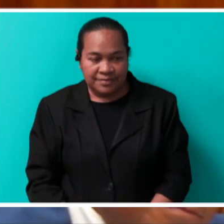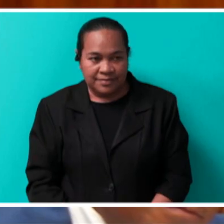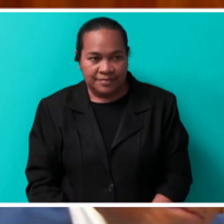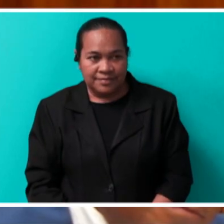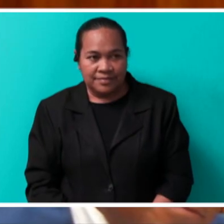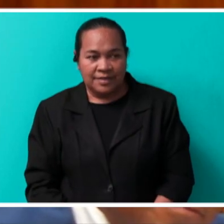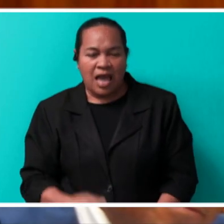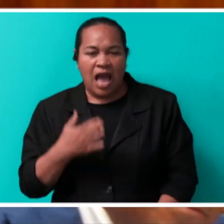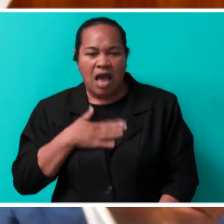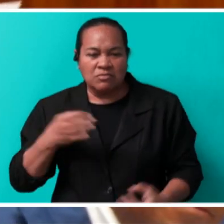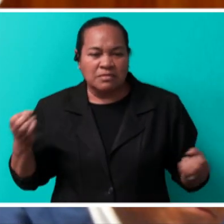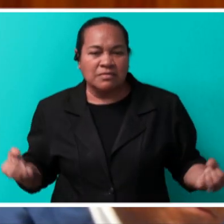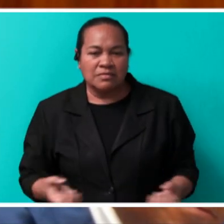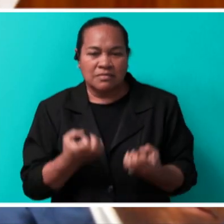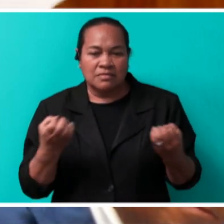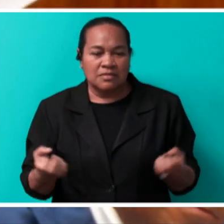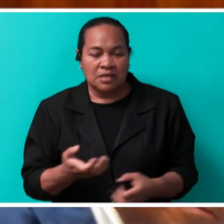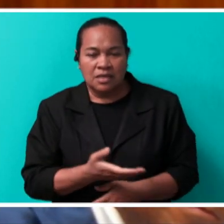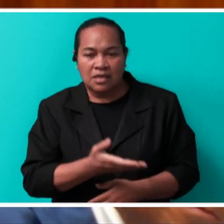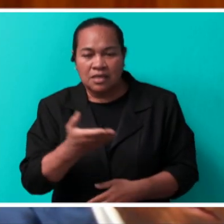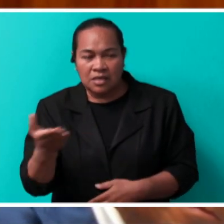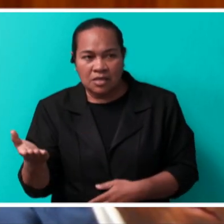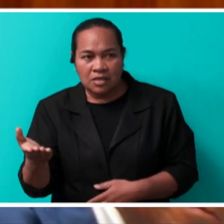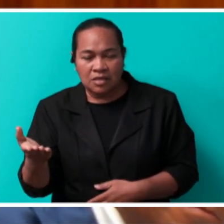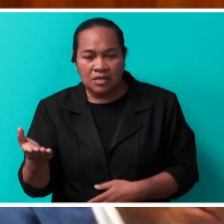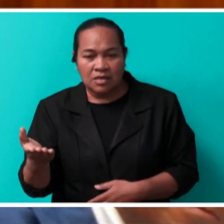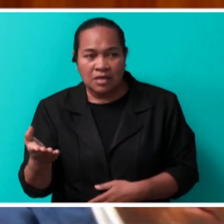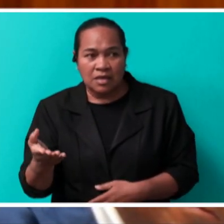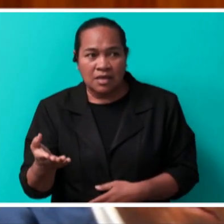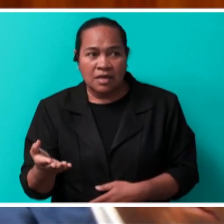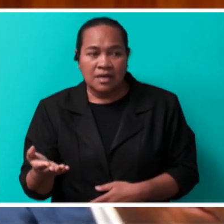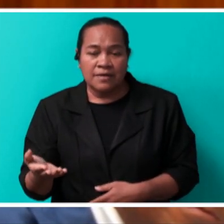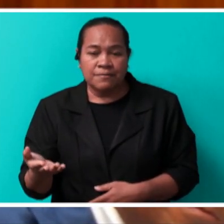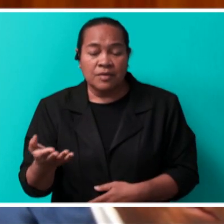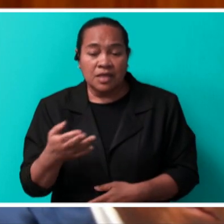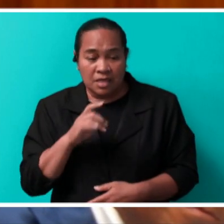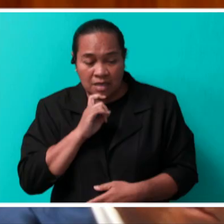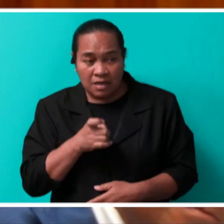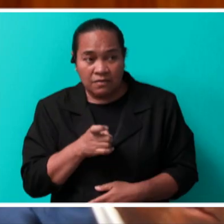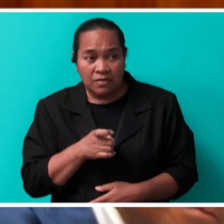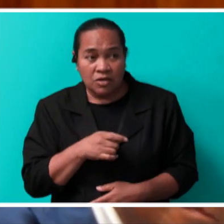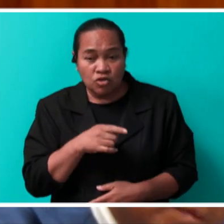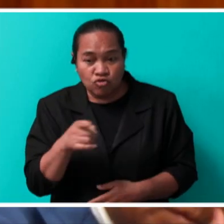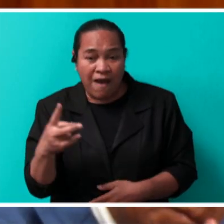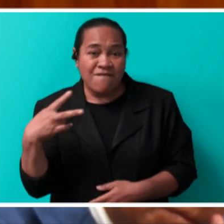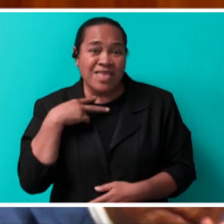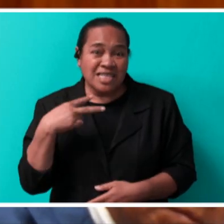I urge all those women and girls who are in any way harassed or victims of